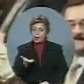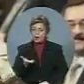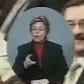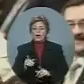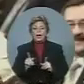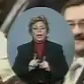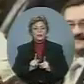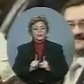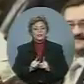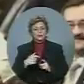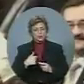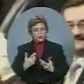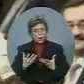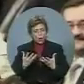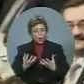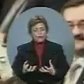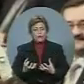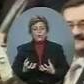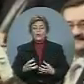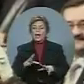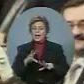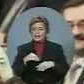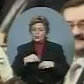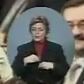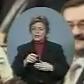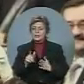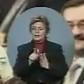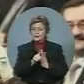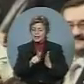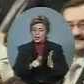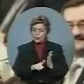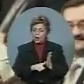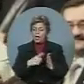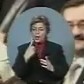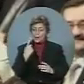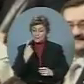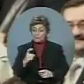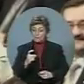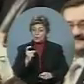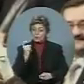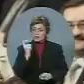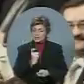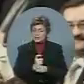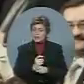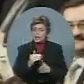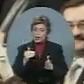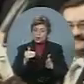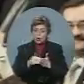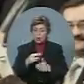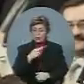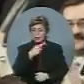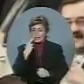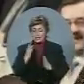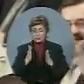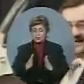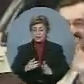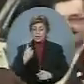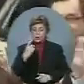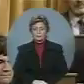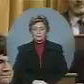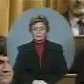sure that we crack down on crime, that we make our streets and communities safer. We want to make sure our selection of judges is in correspondence with those